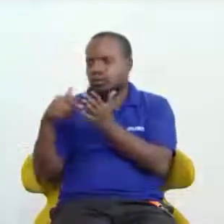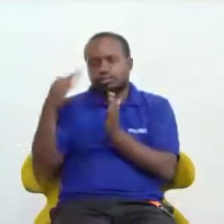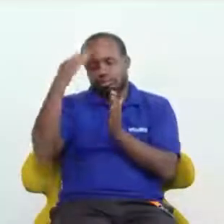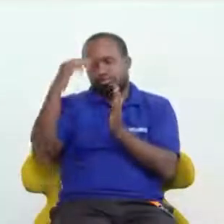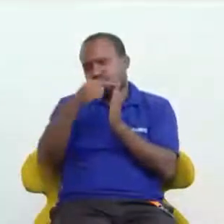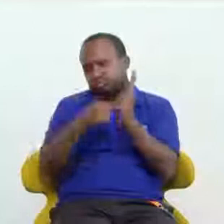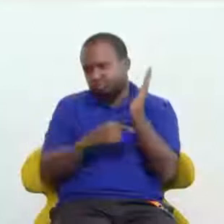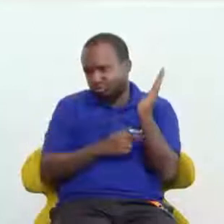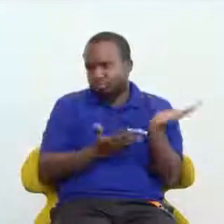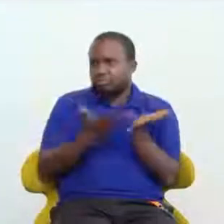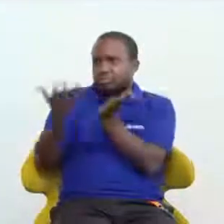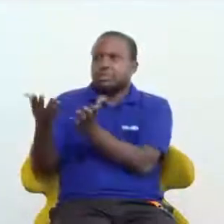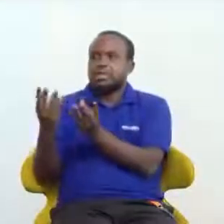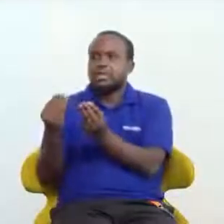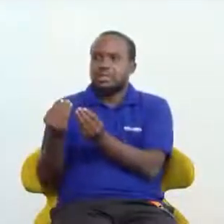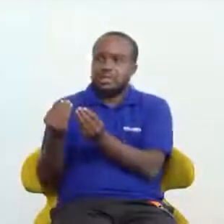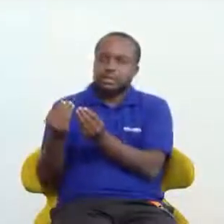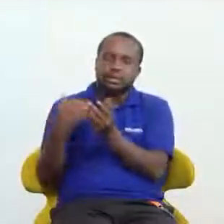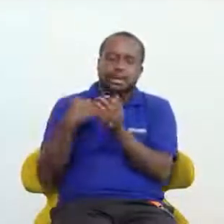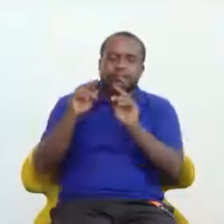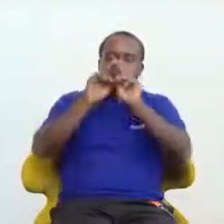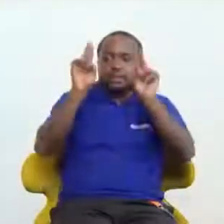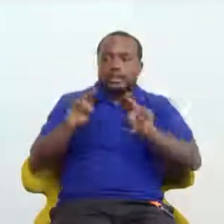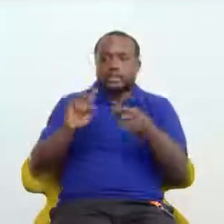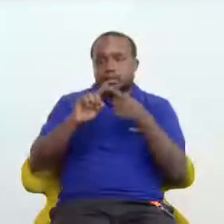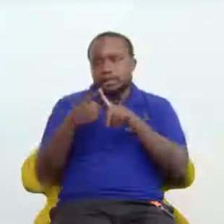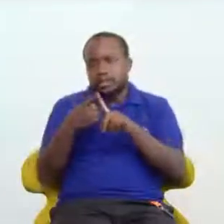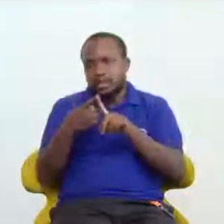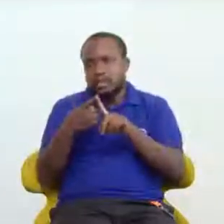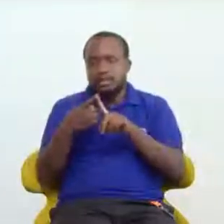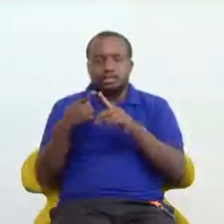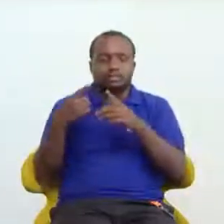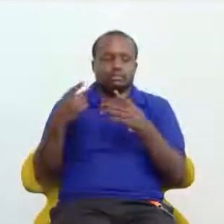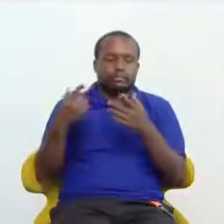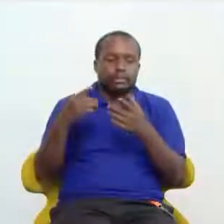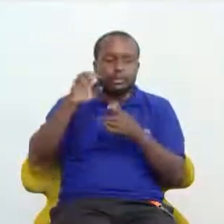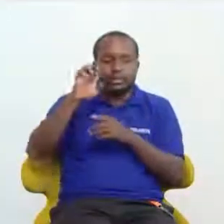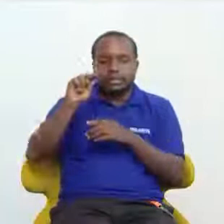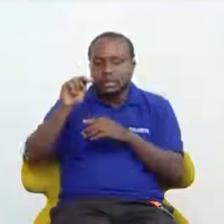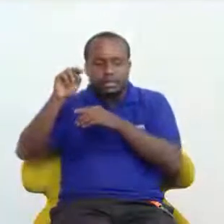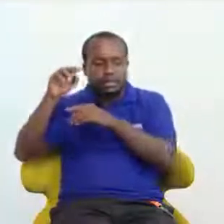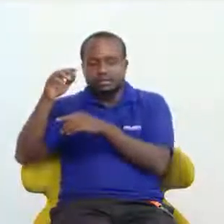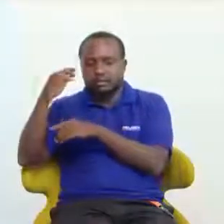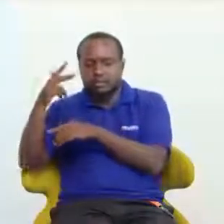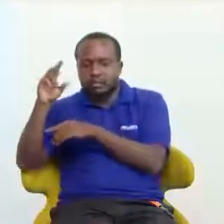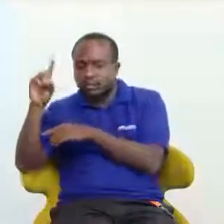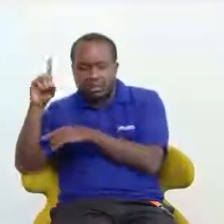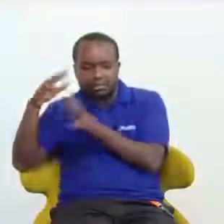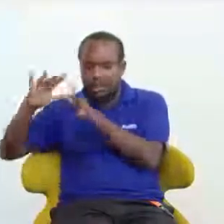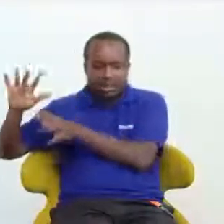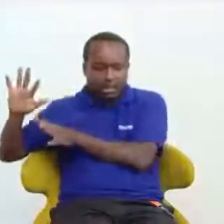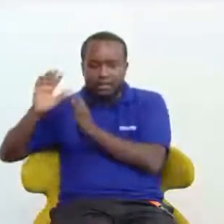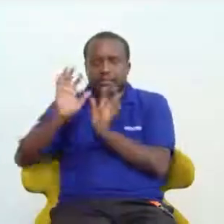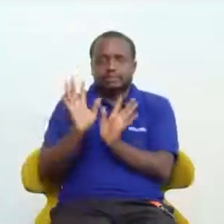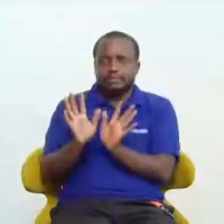this regulation is based off the international standard of the EN 501, blah, blah. I'm dyslexic, I'm not gonna be able to get it out, I'm